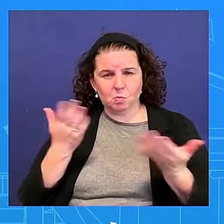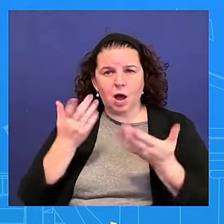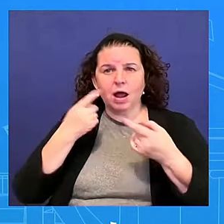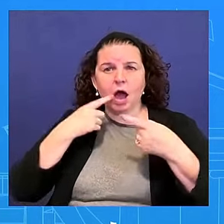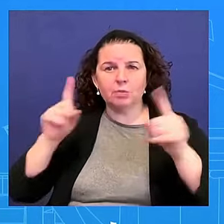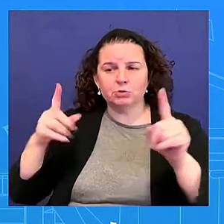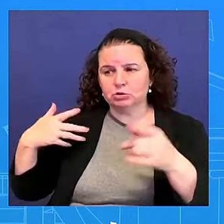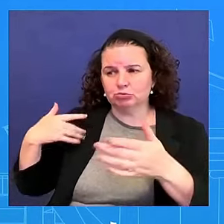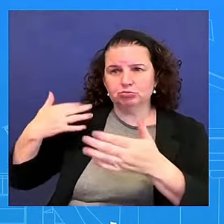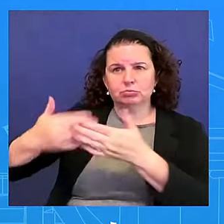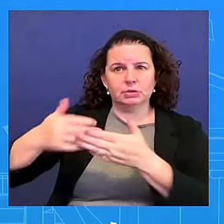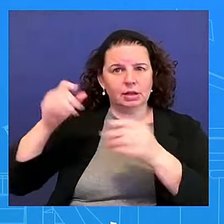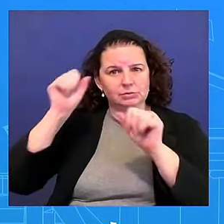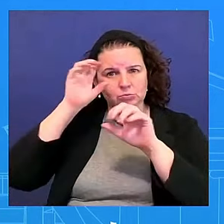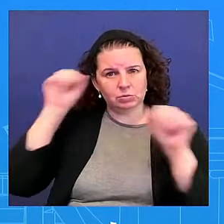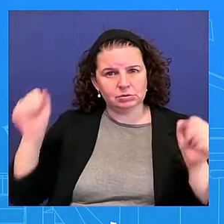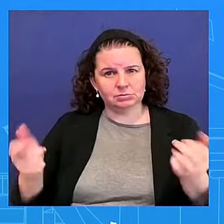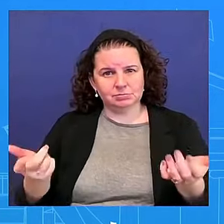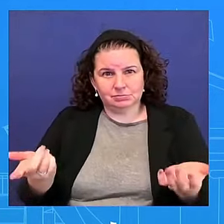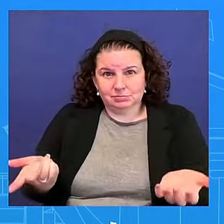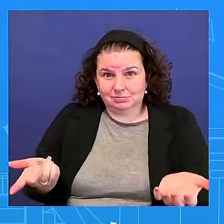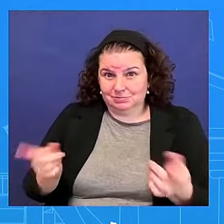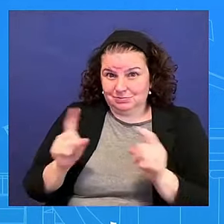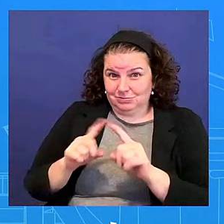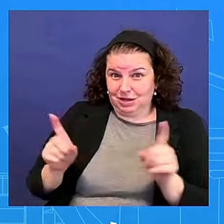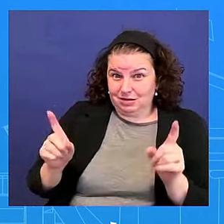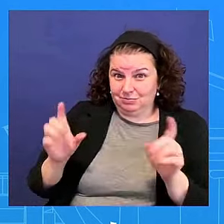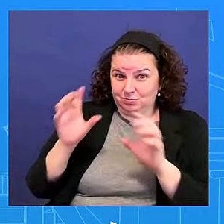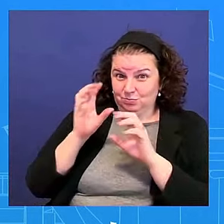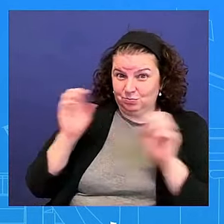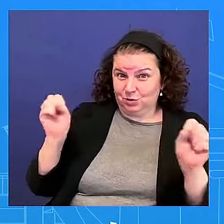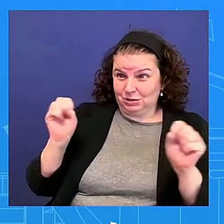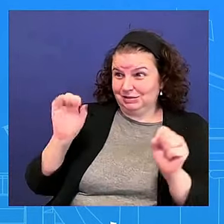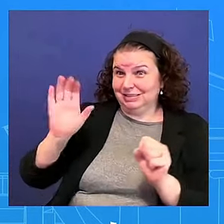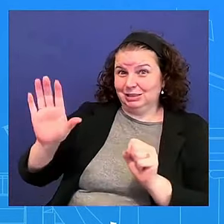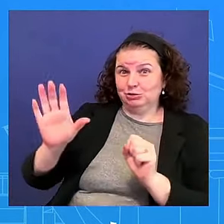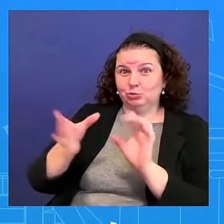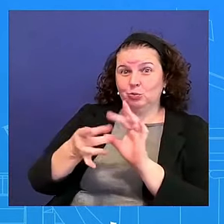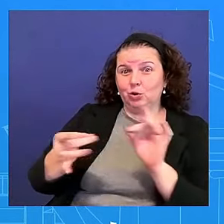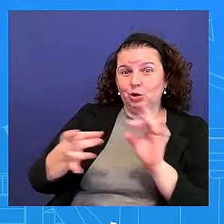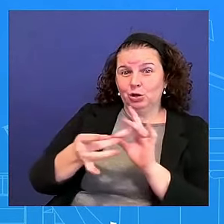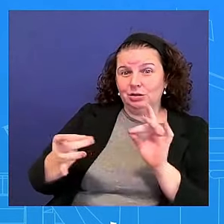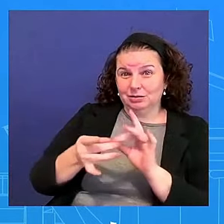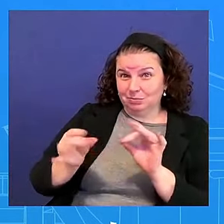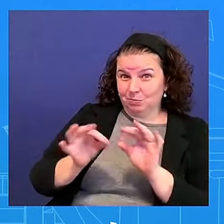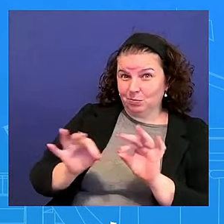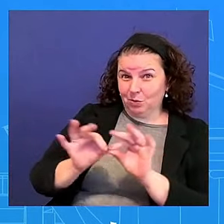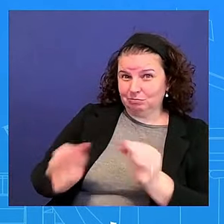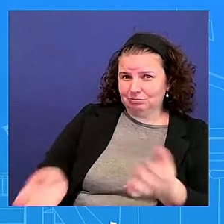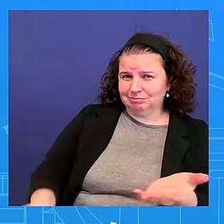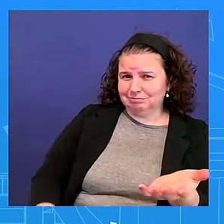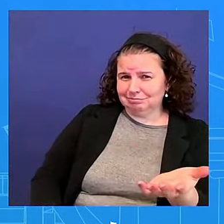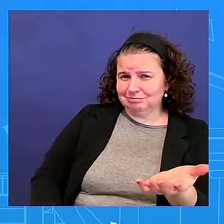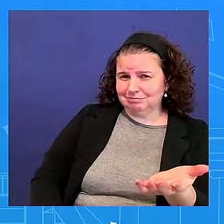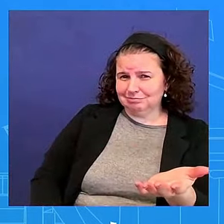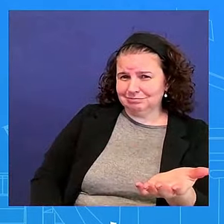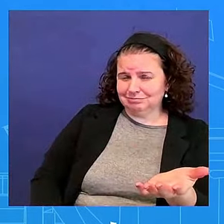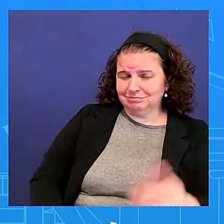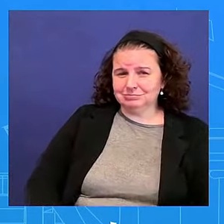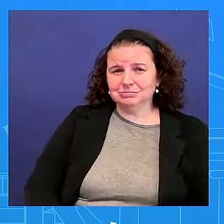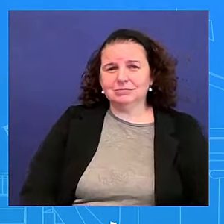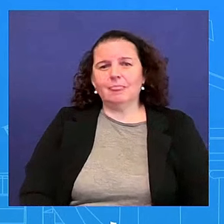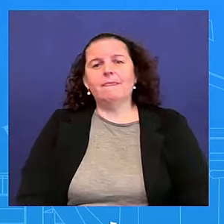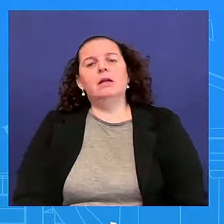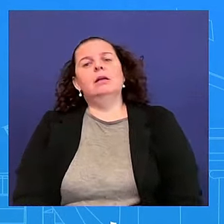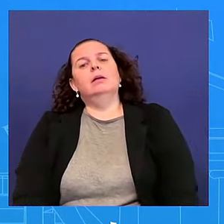matter? So when you're the President of the United States, I think any